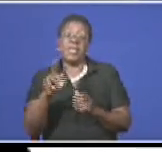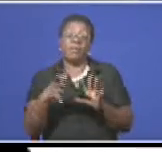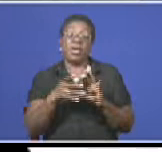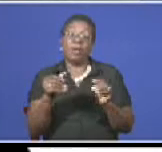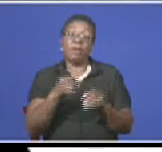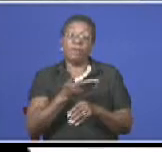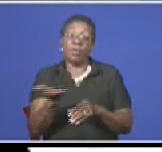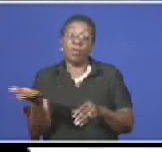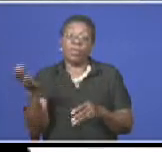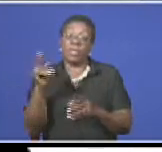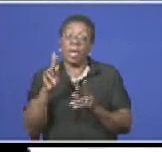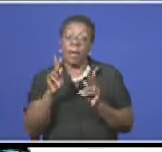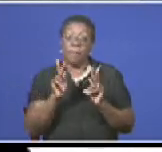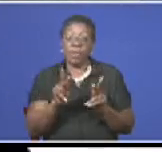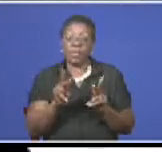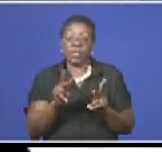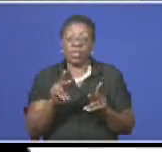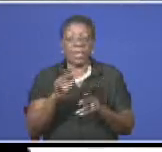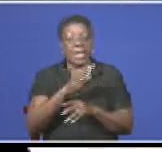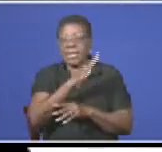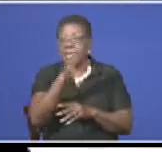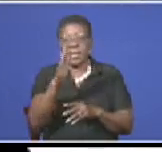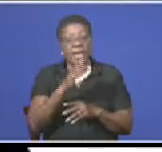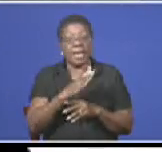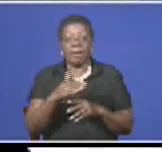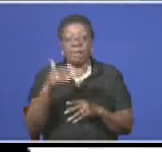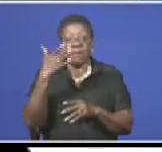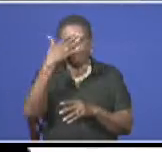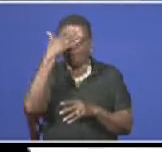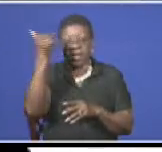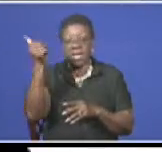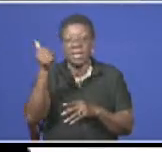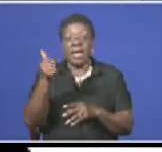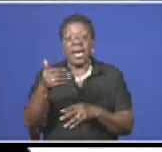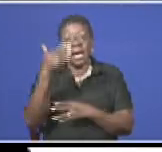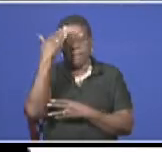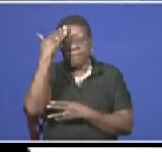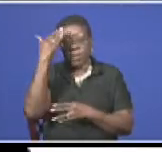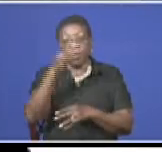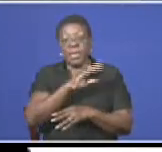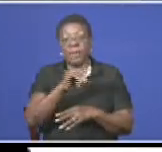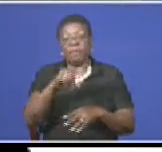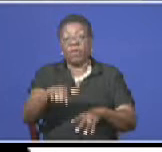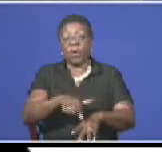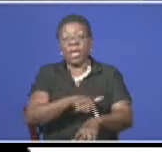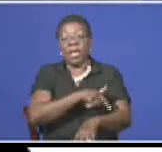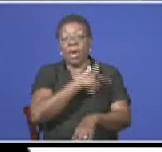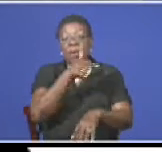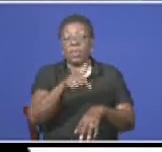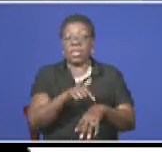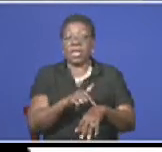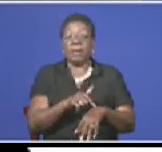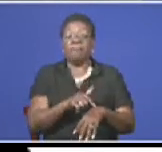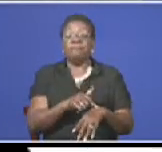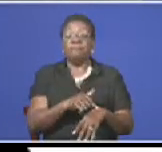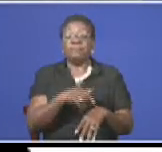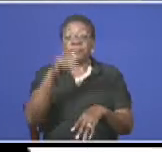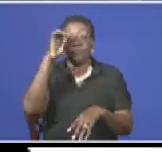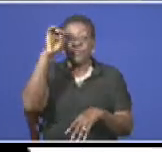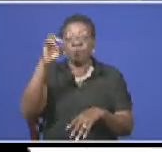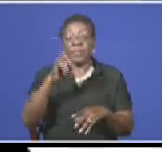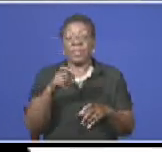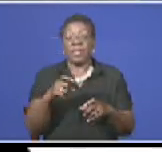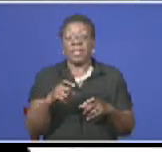persons that, you know, you can never forget. I've known him, like I said, from 1979. He won